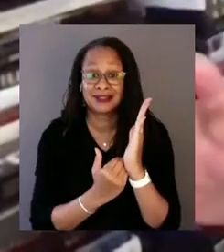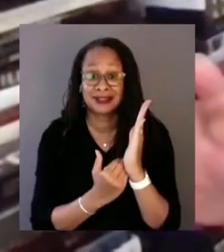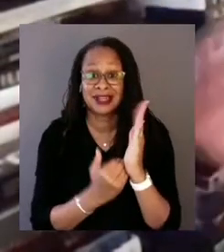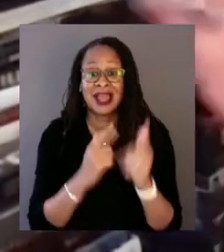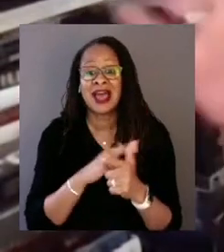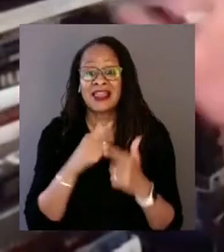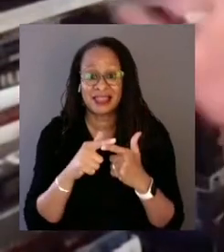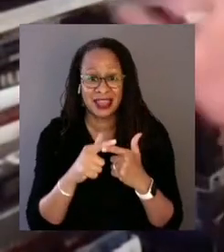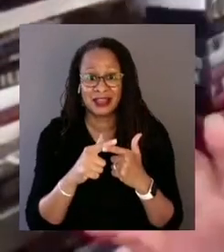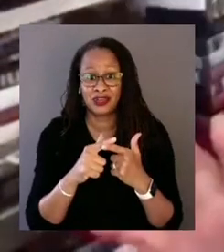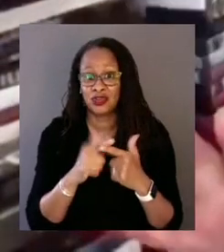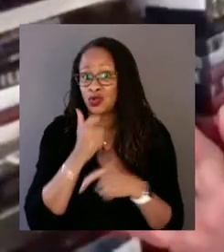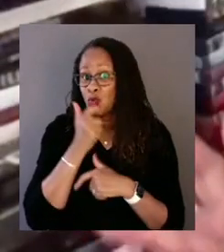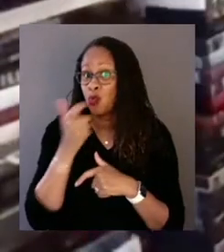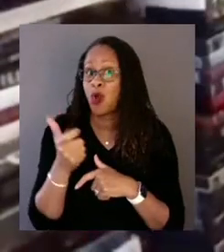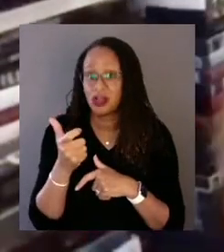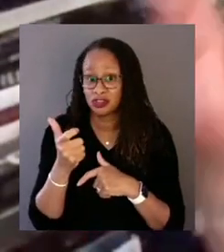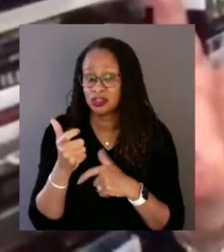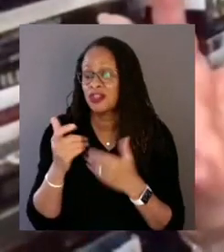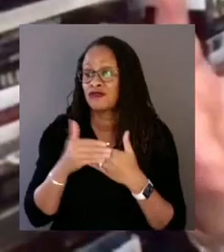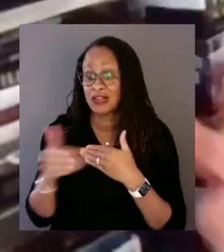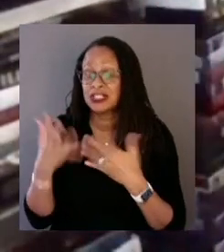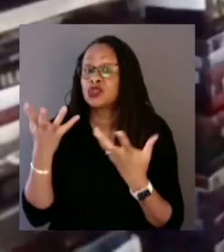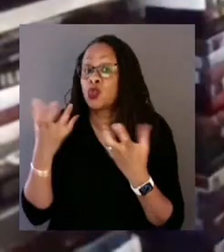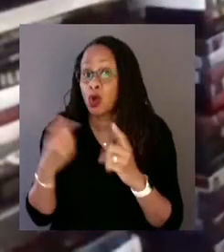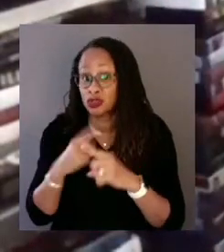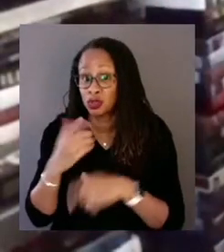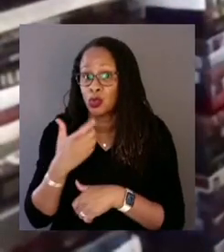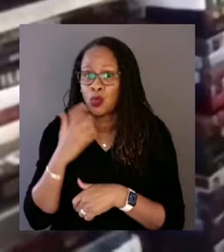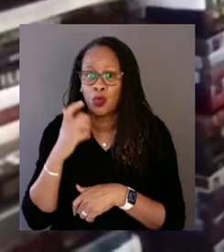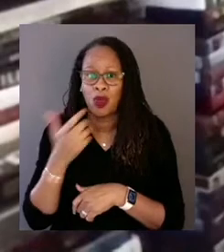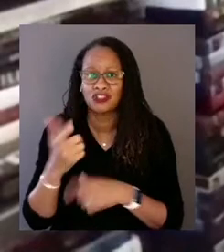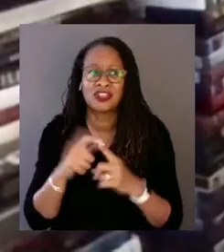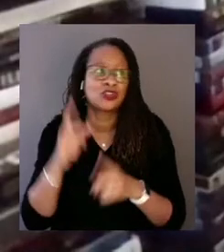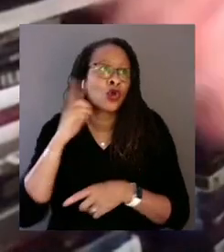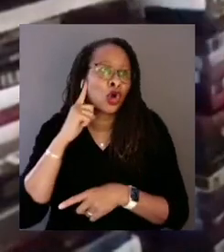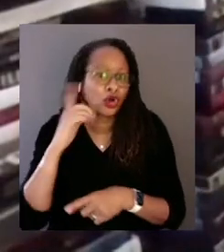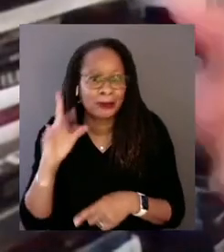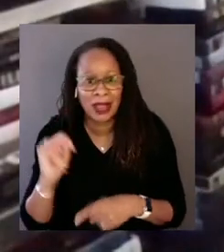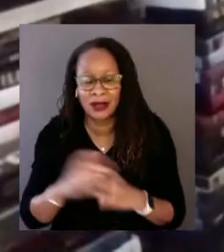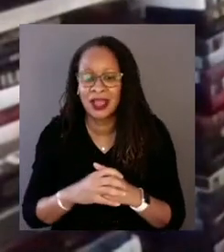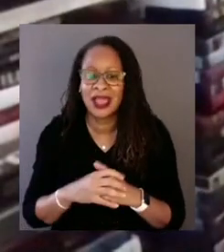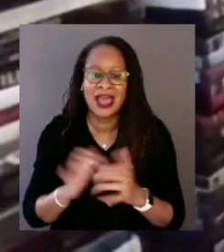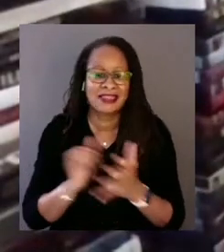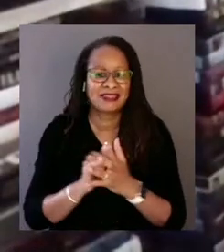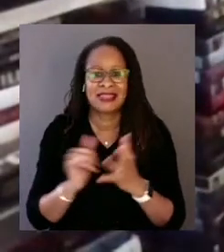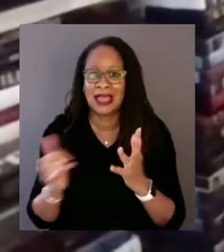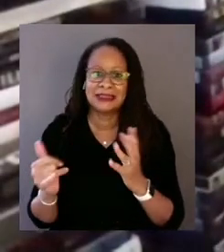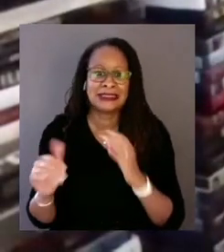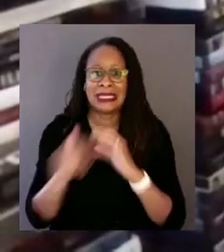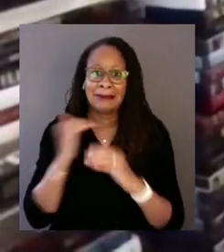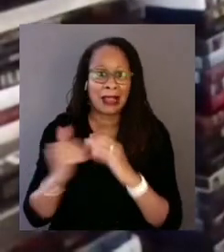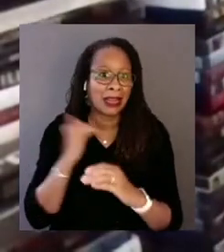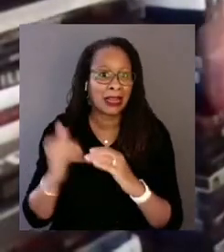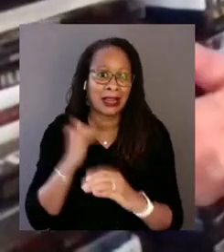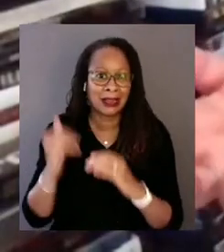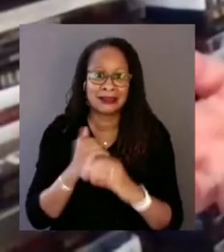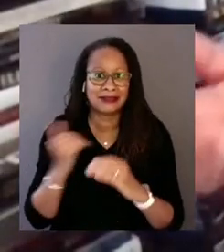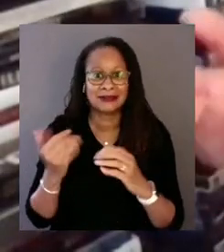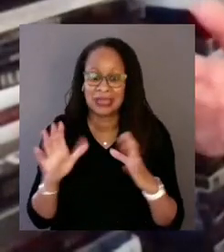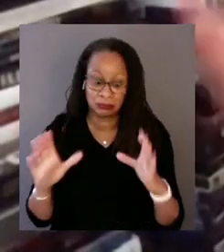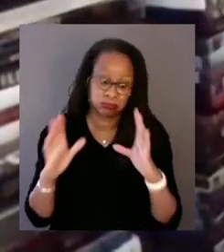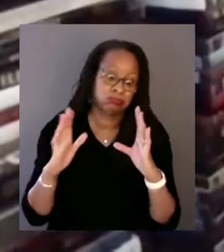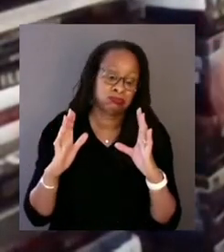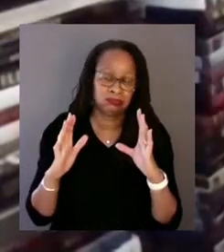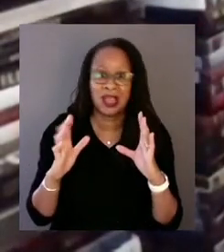other films that you want to watch, right? That you've heard about, that's like flooding your email inbox